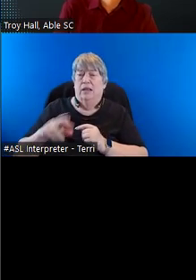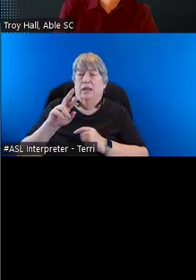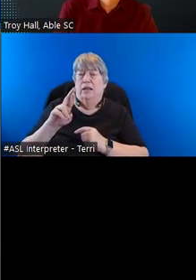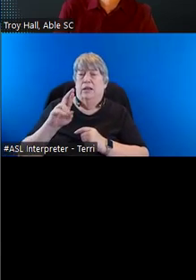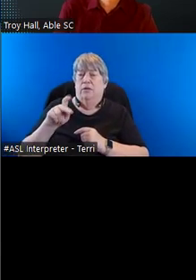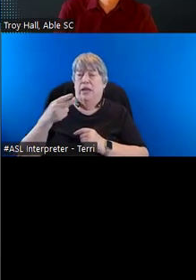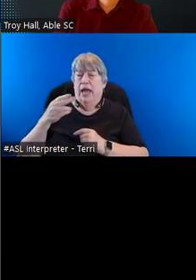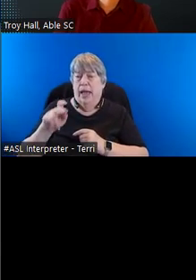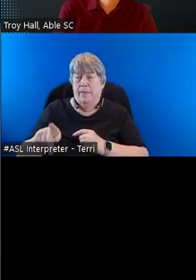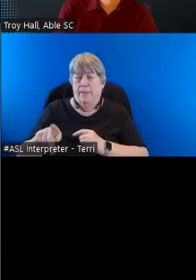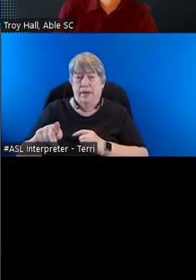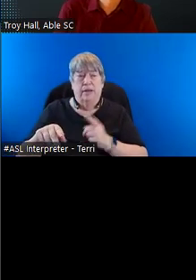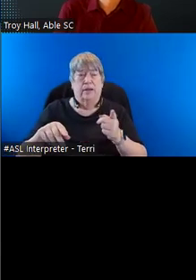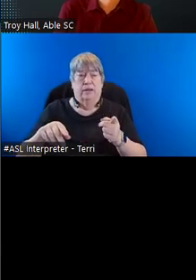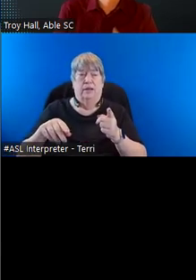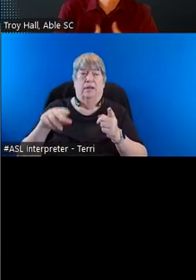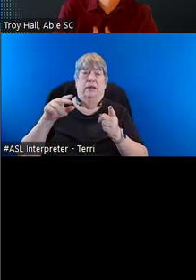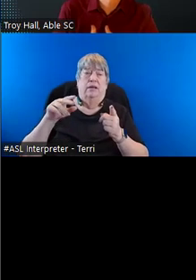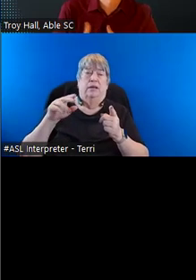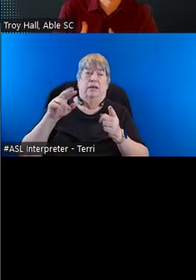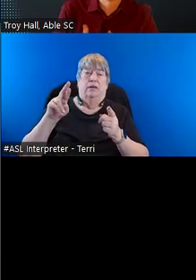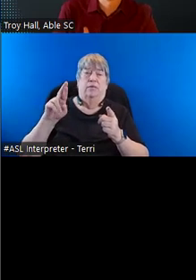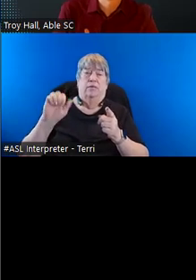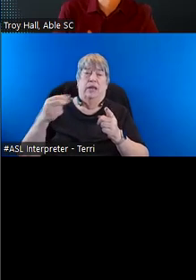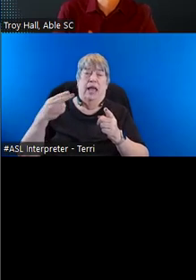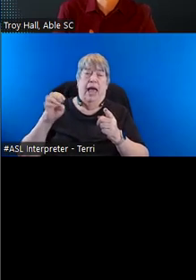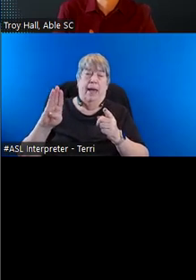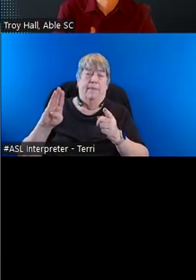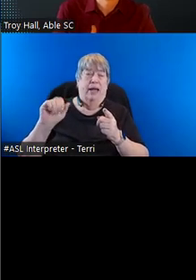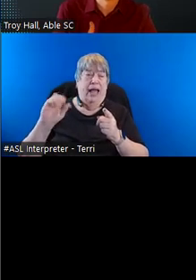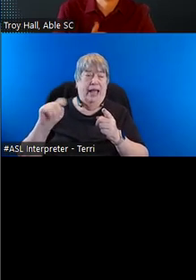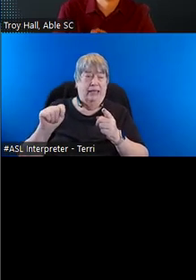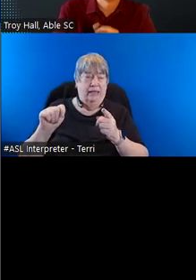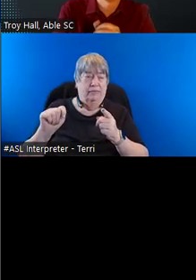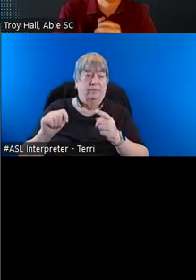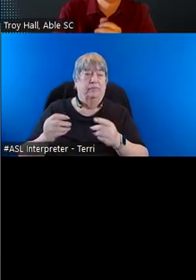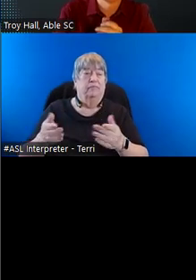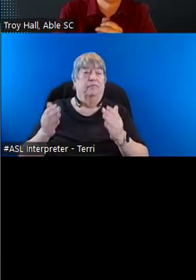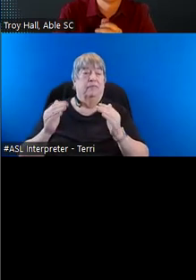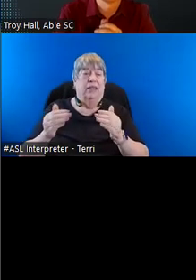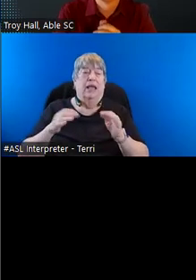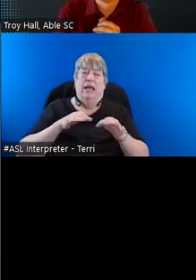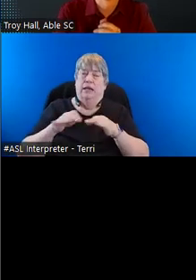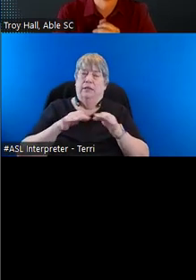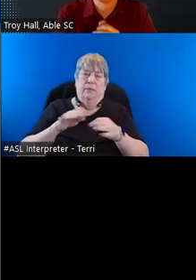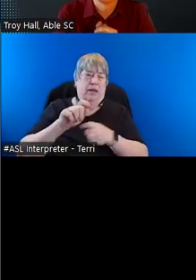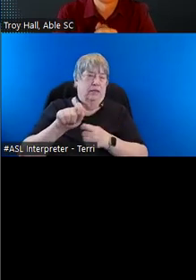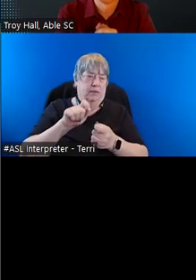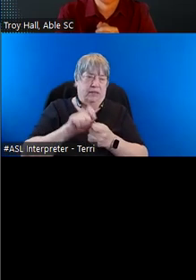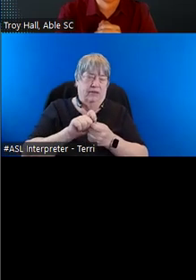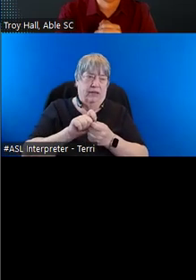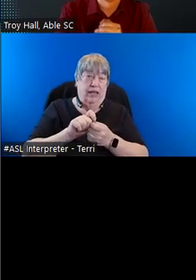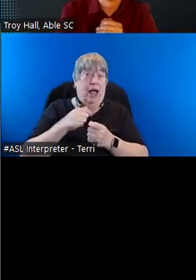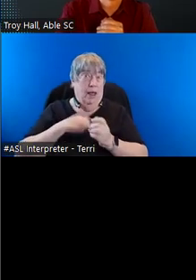we're looking at Chapter 1, Title 7. It specifically spells out the need for and the purpose of Centers for Independent Living. I'm going to read